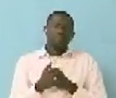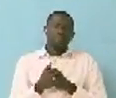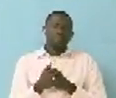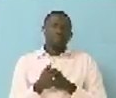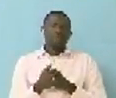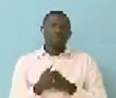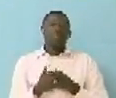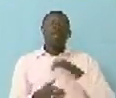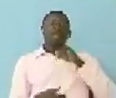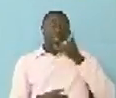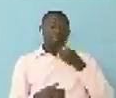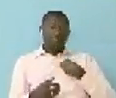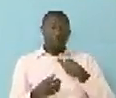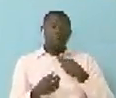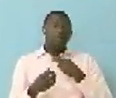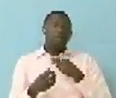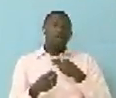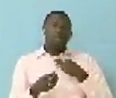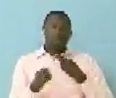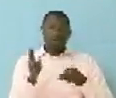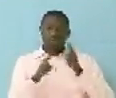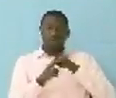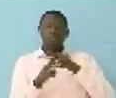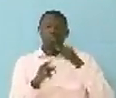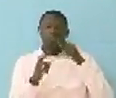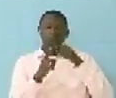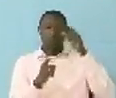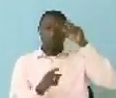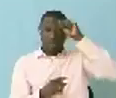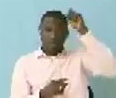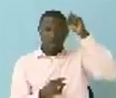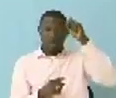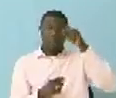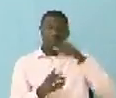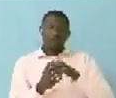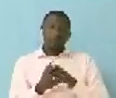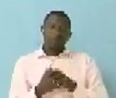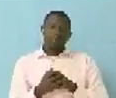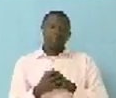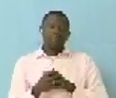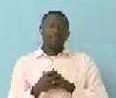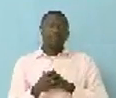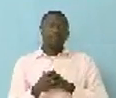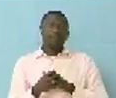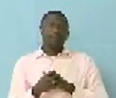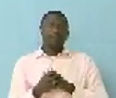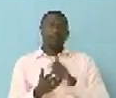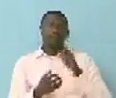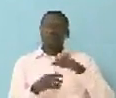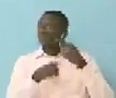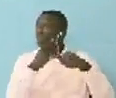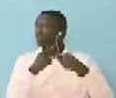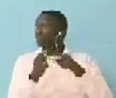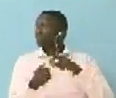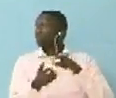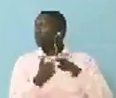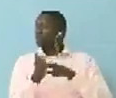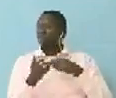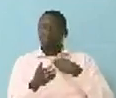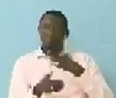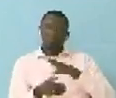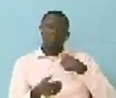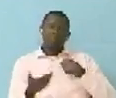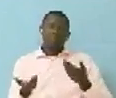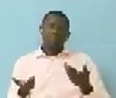sent, it's obvious that they report to him. I said it here. So how can I say, what next do you need from me? Well, what I